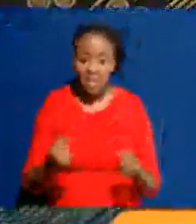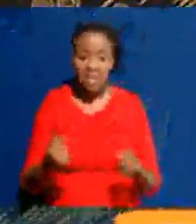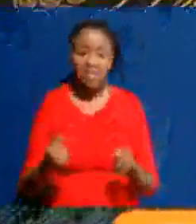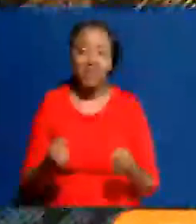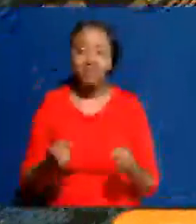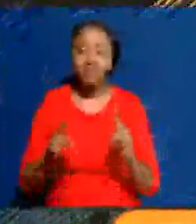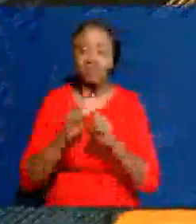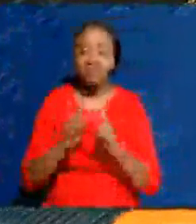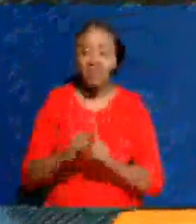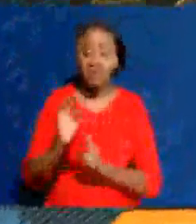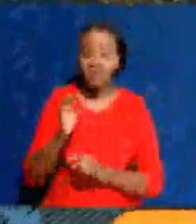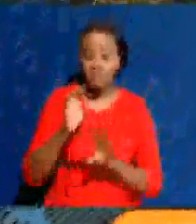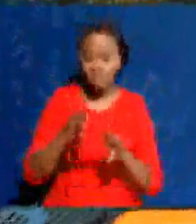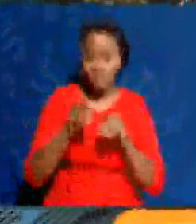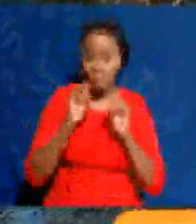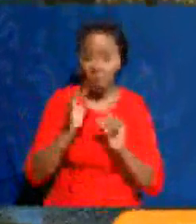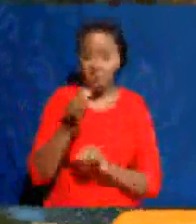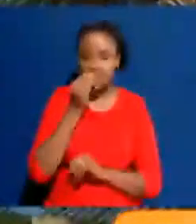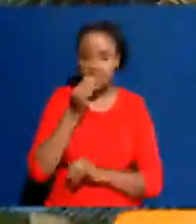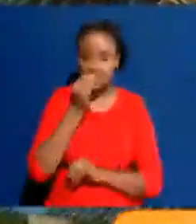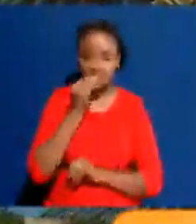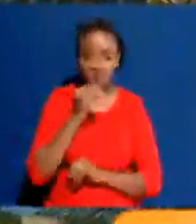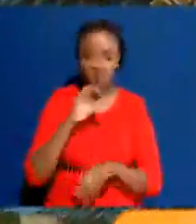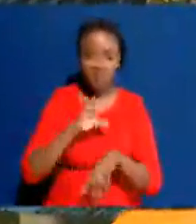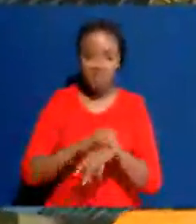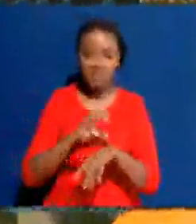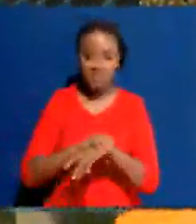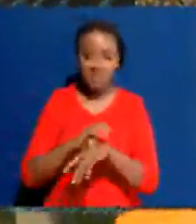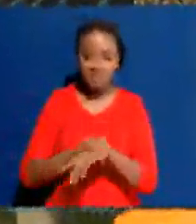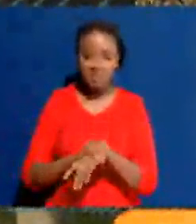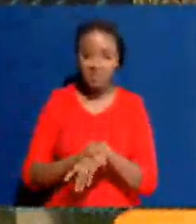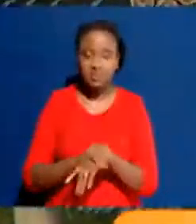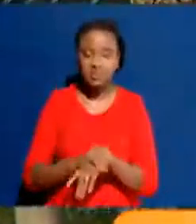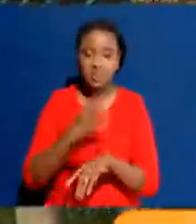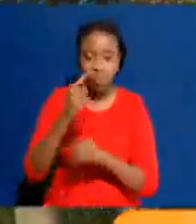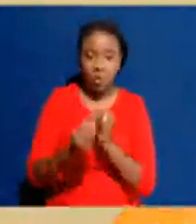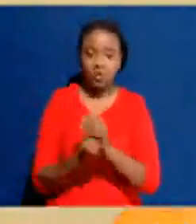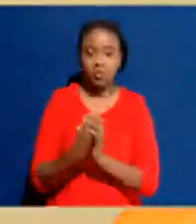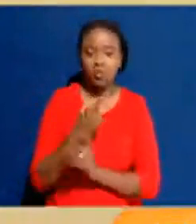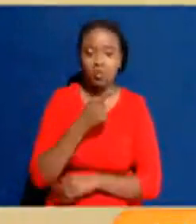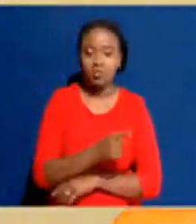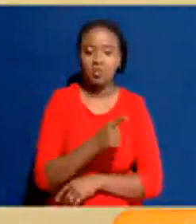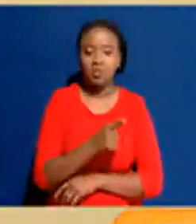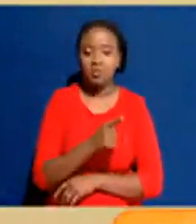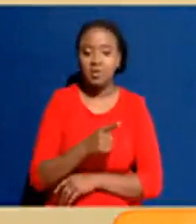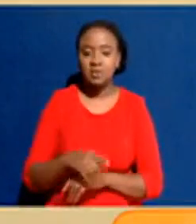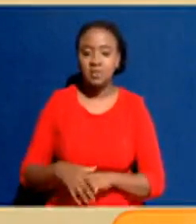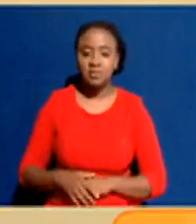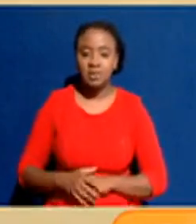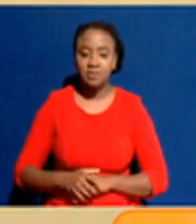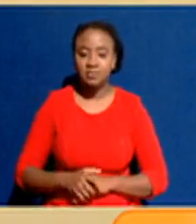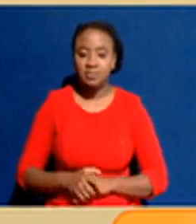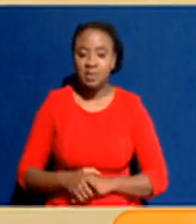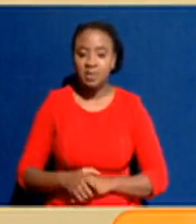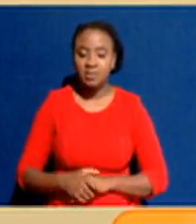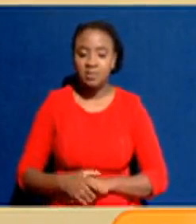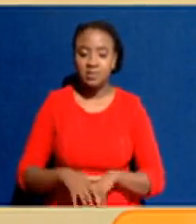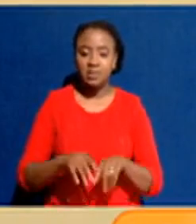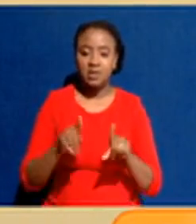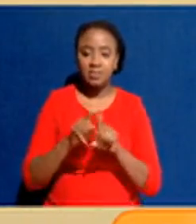and also from nutrition perspective, that are presented by growing cassava in the country as a food security